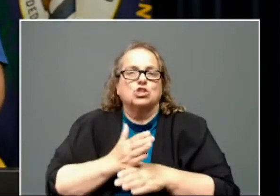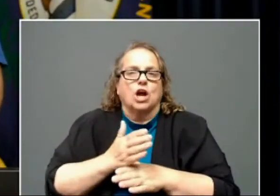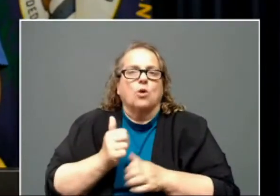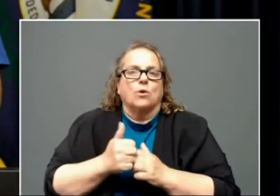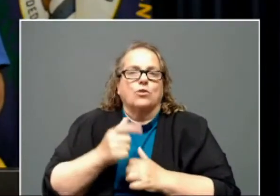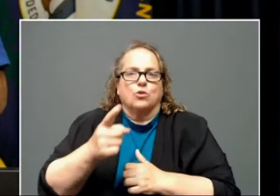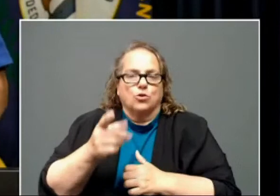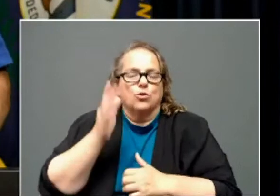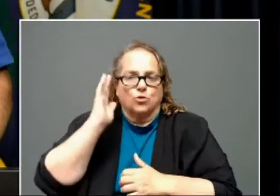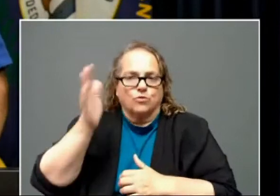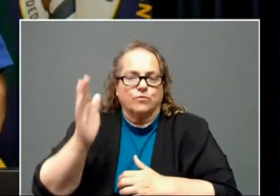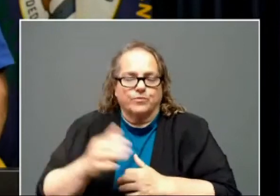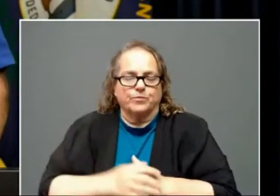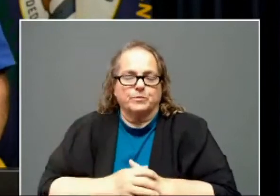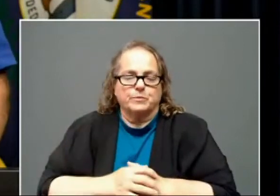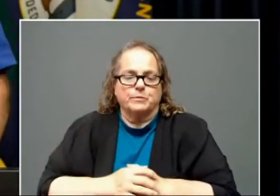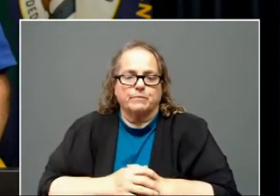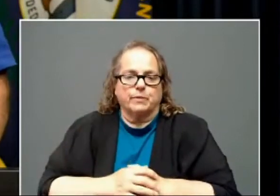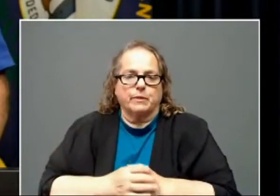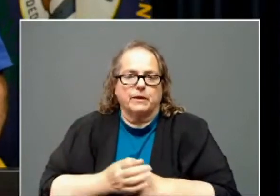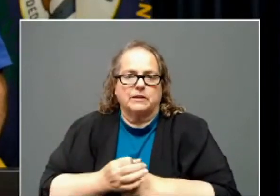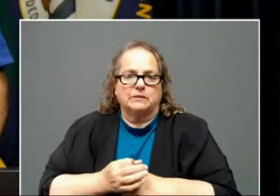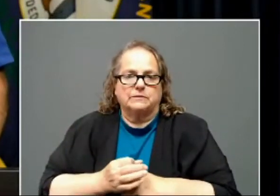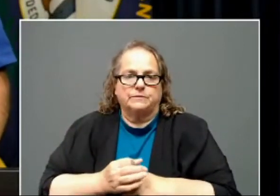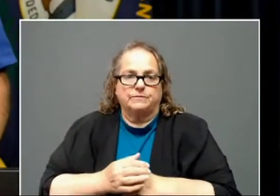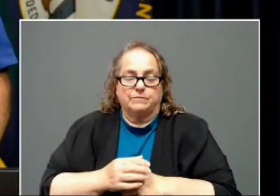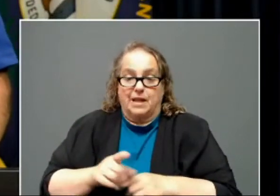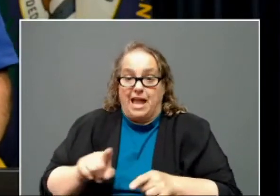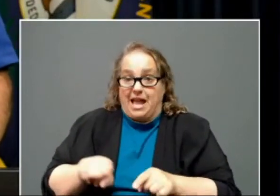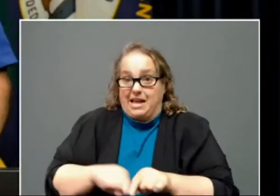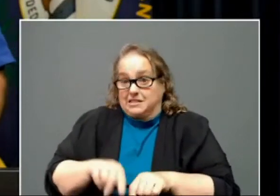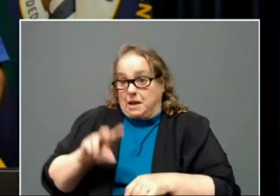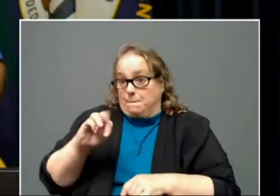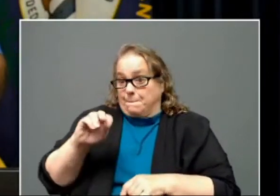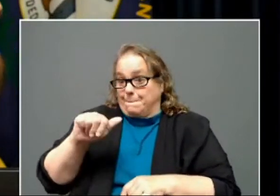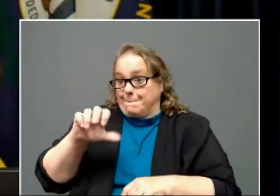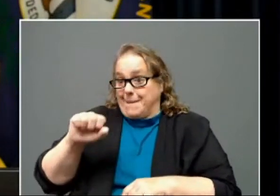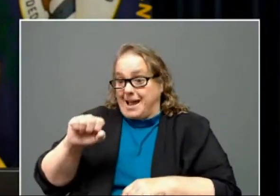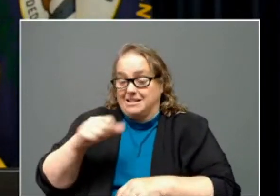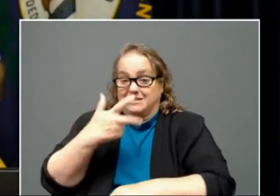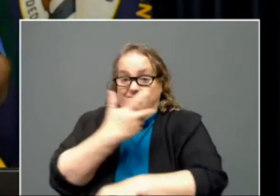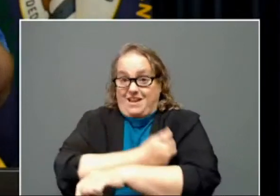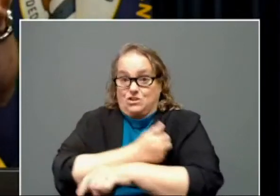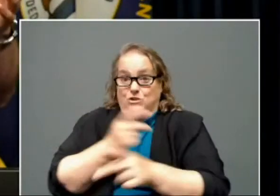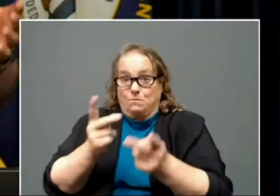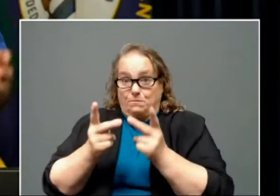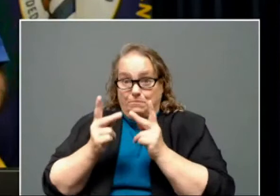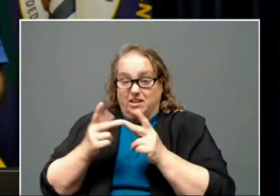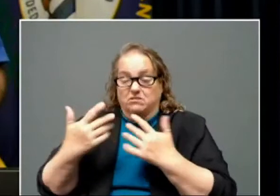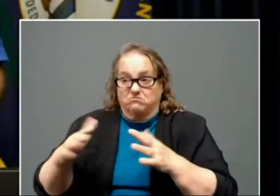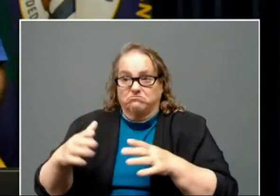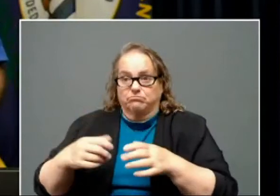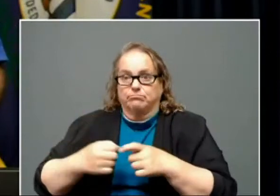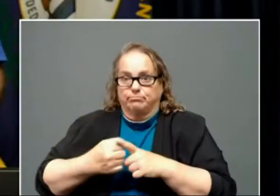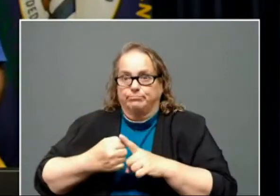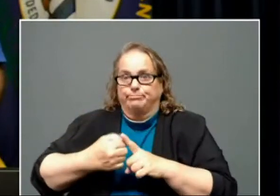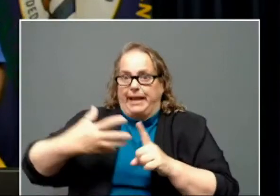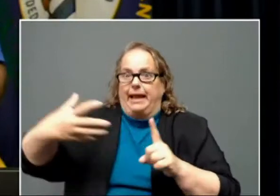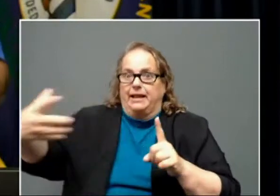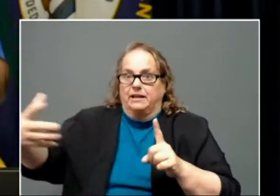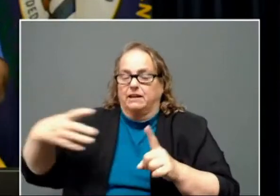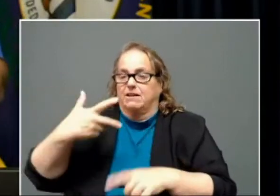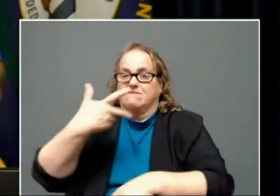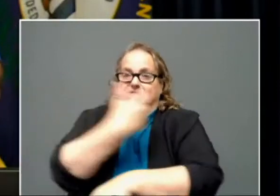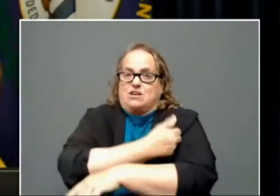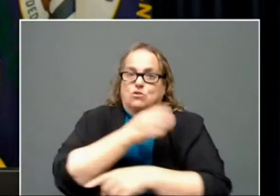else. Certainly, as mass vaccination sites have increased, as we went from vaccinating 40,000 people in a